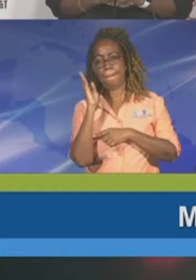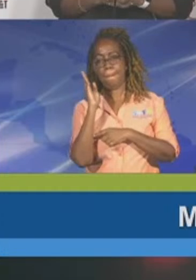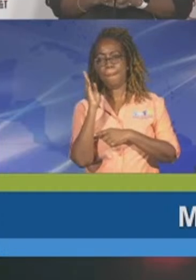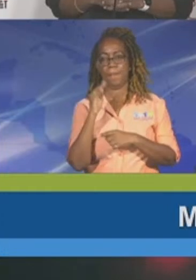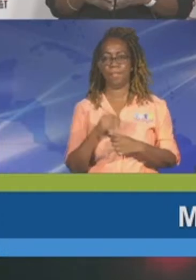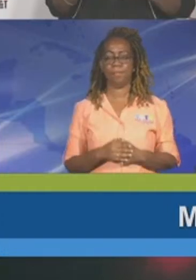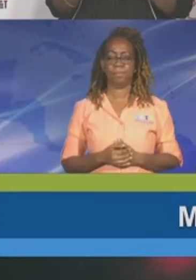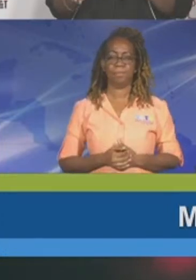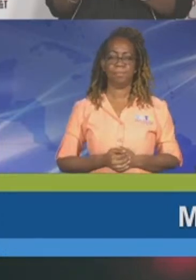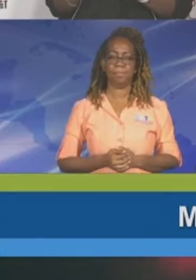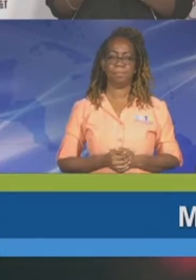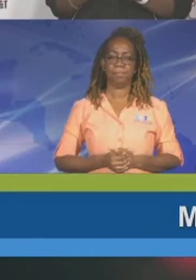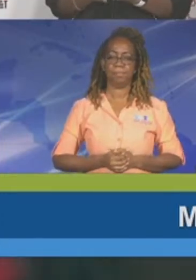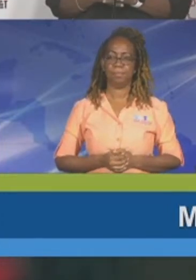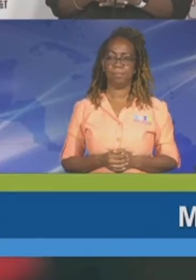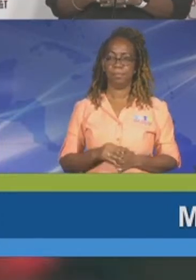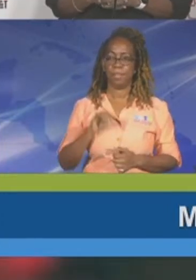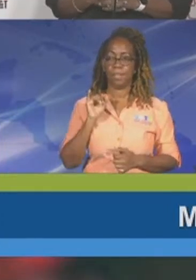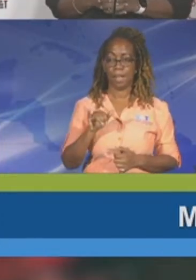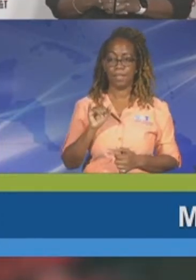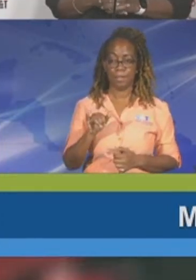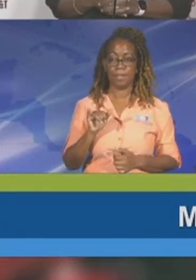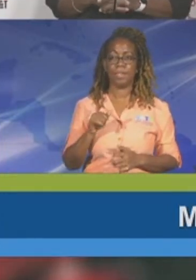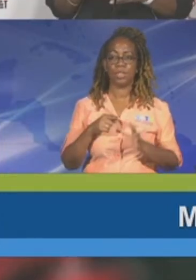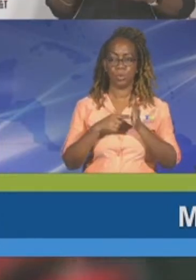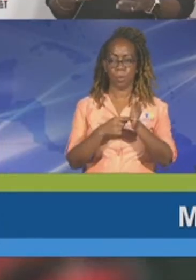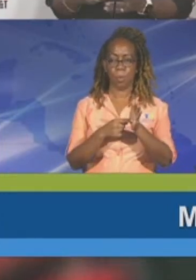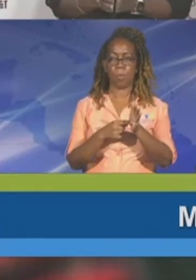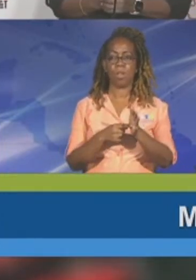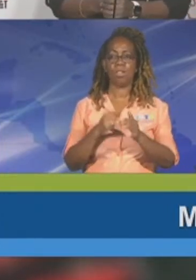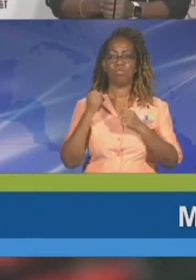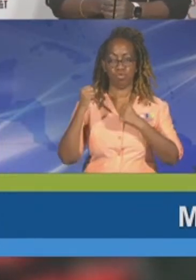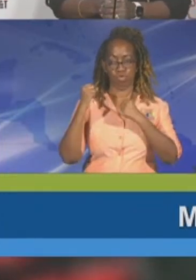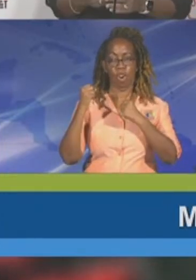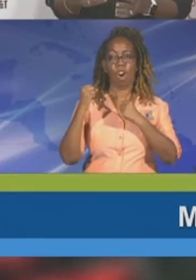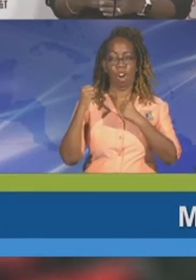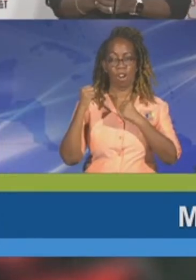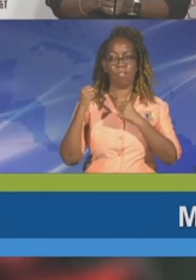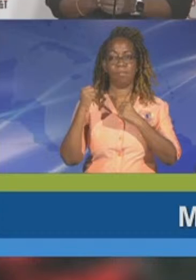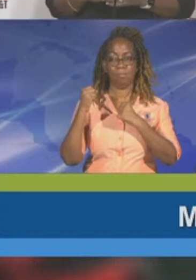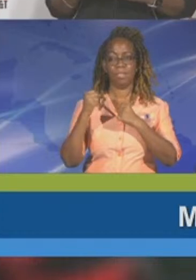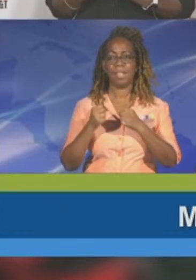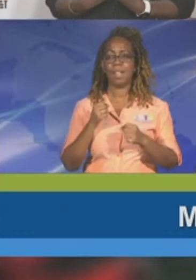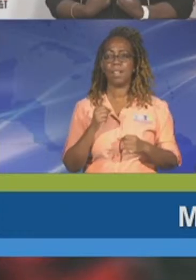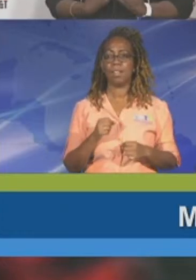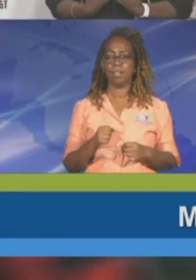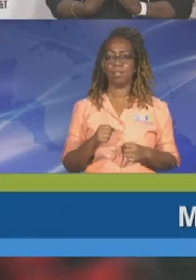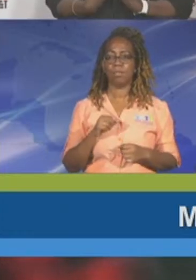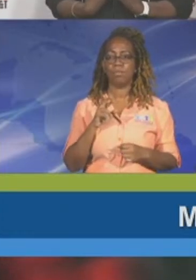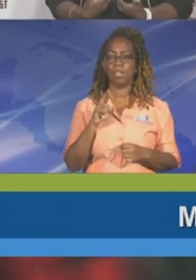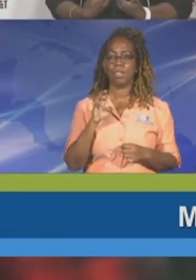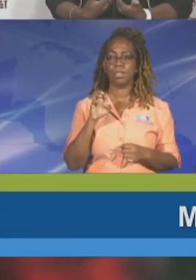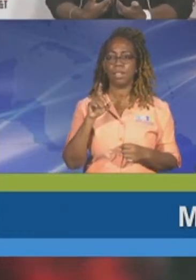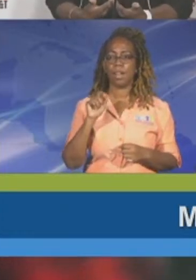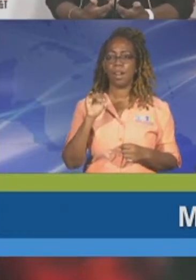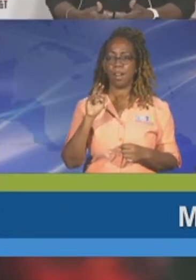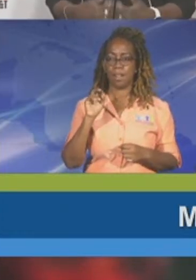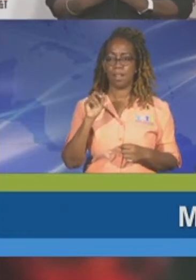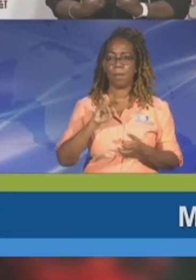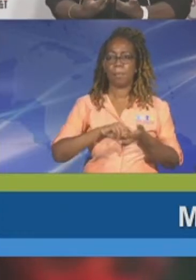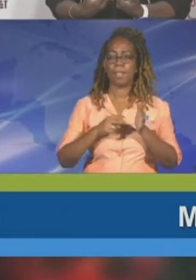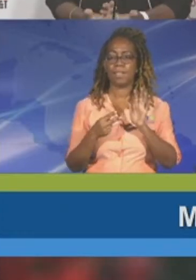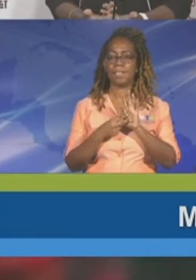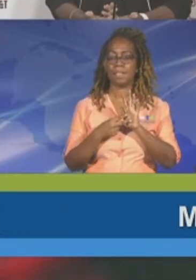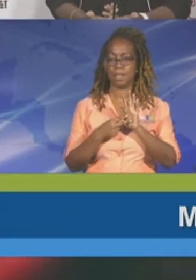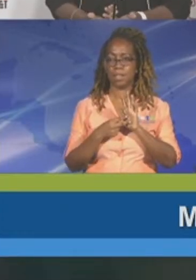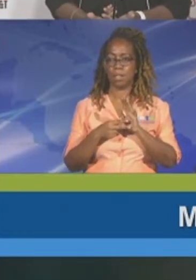upright. And that is a way of depicting the issue of resilience. In other words, resilience is a person's ability